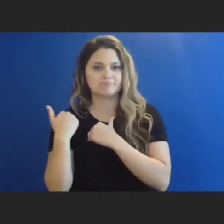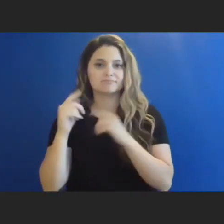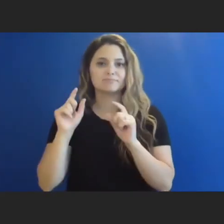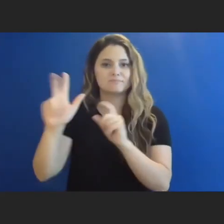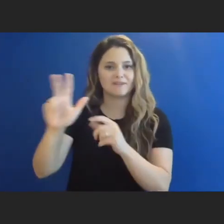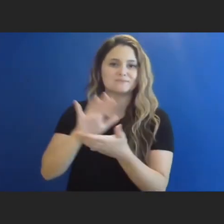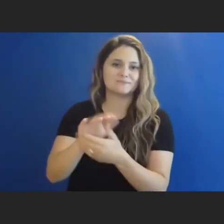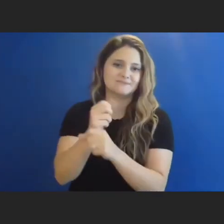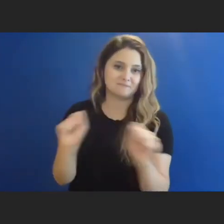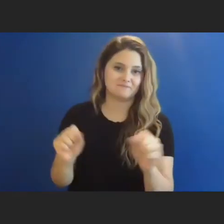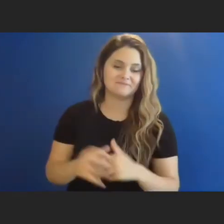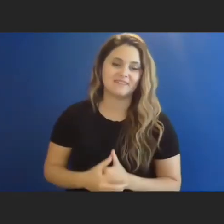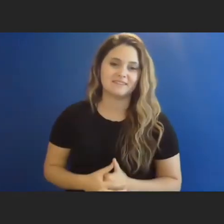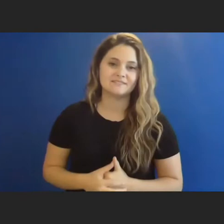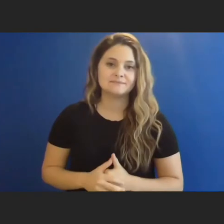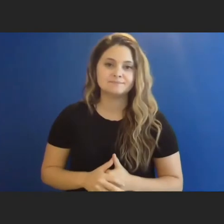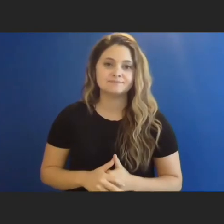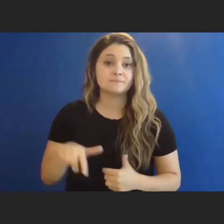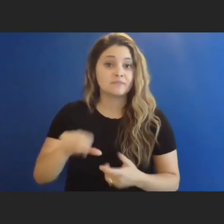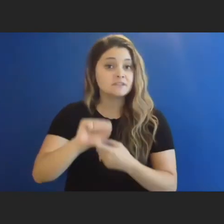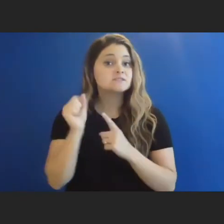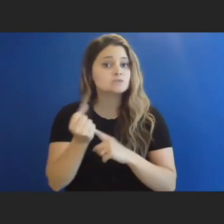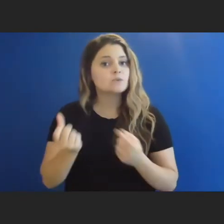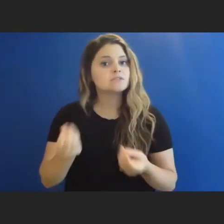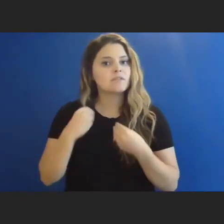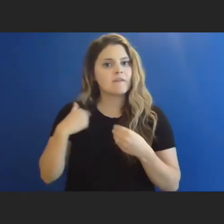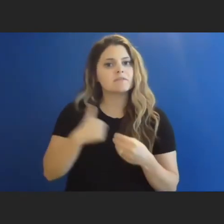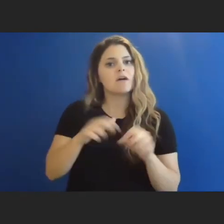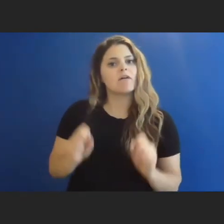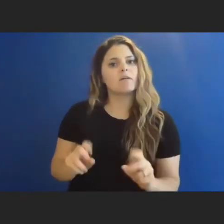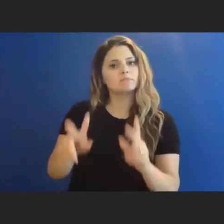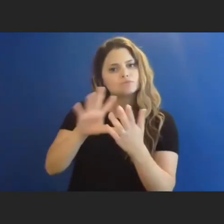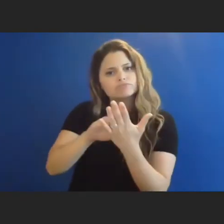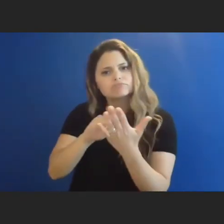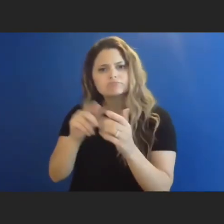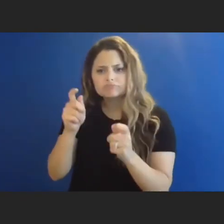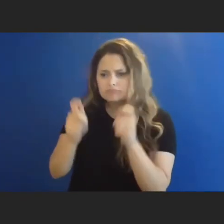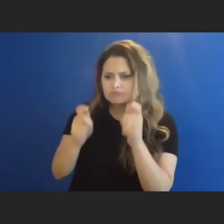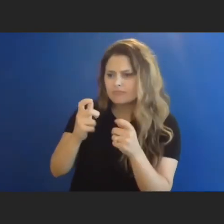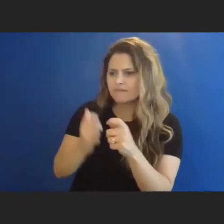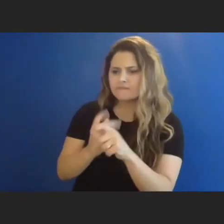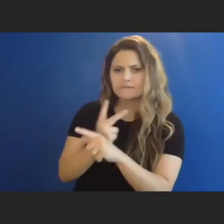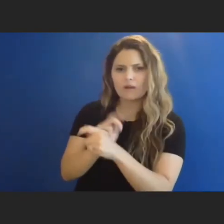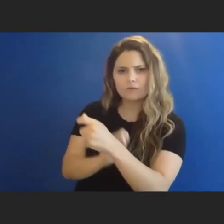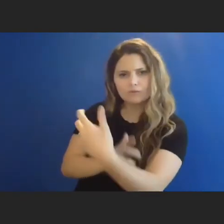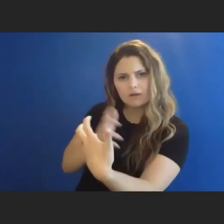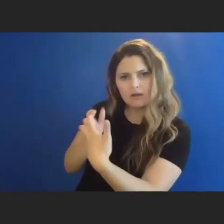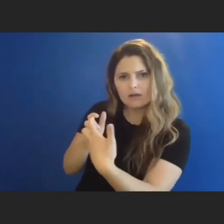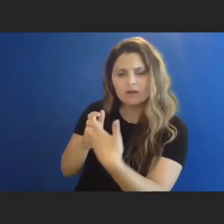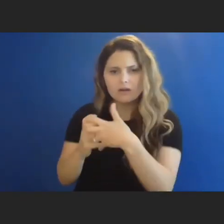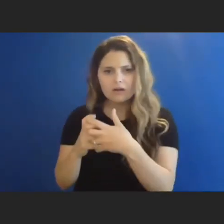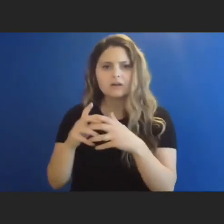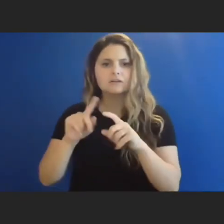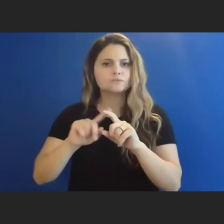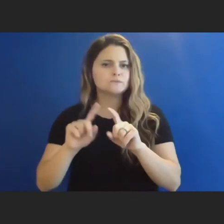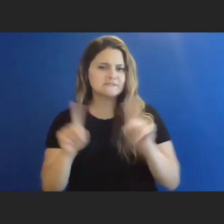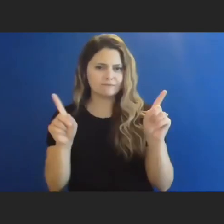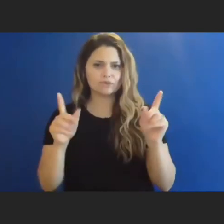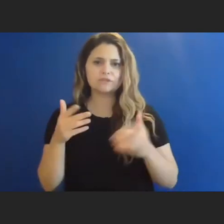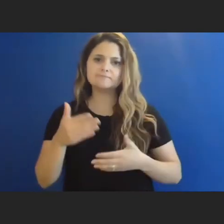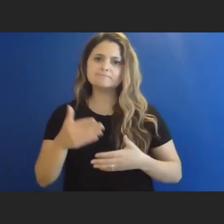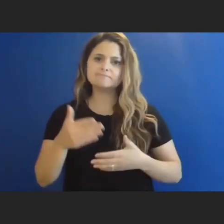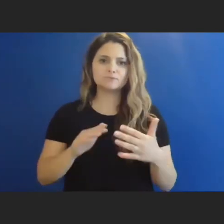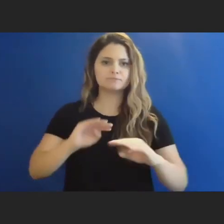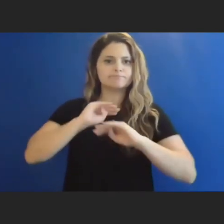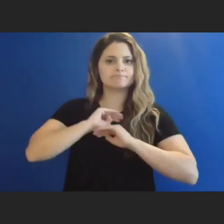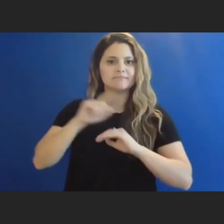safely. This situation has given us the opportunity to learn how to adapt and adjust and do things differently to meet the